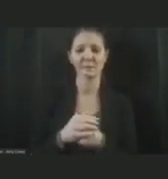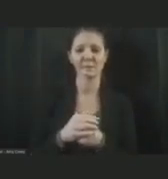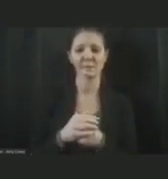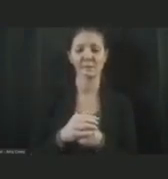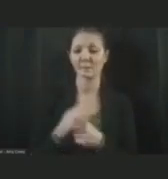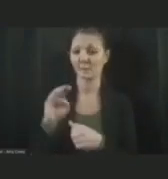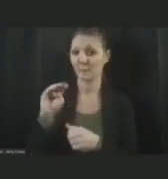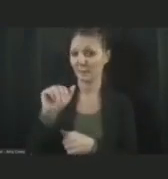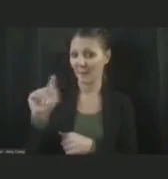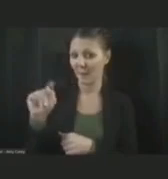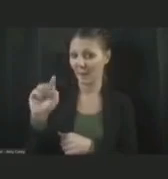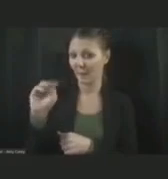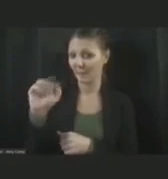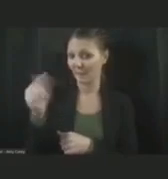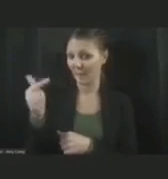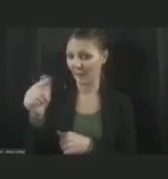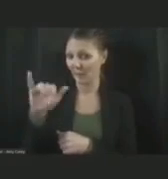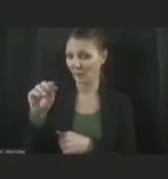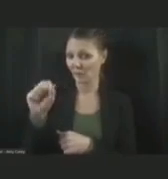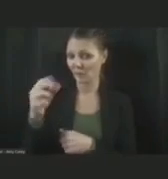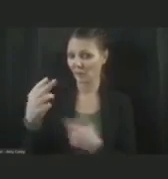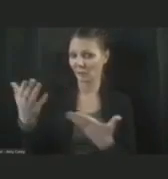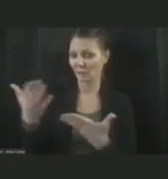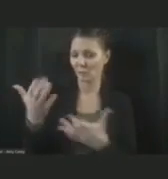Matt or Mag or Josh, who's got that?